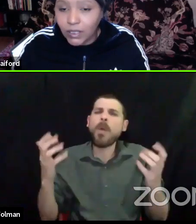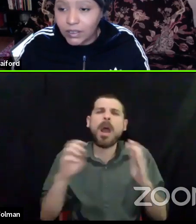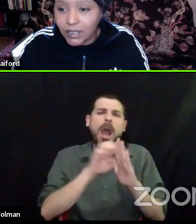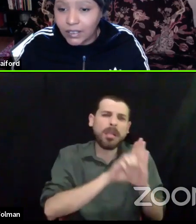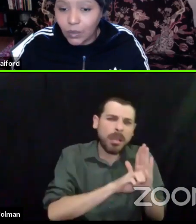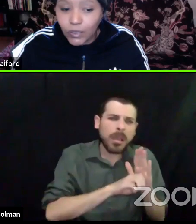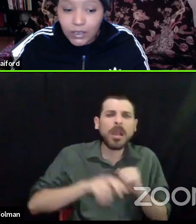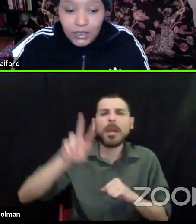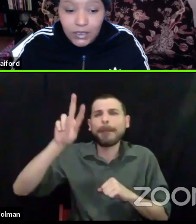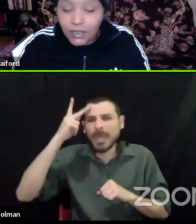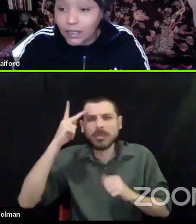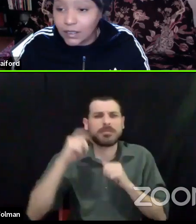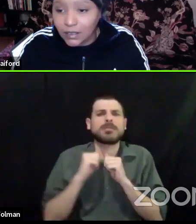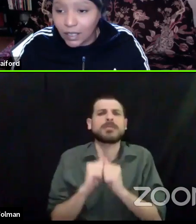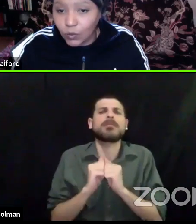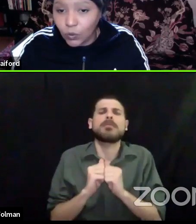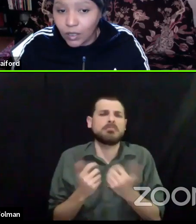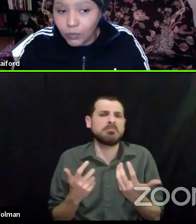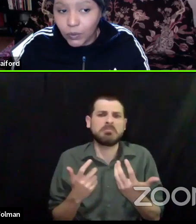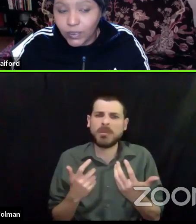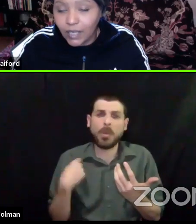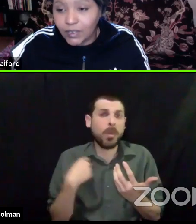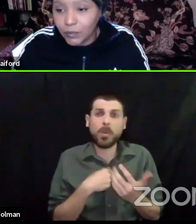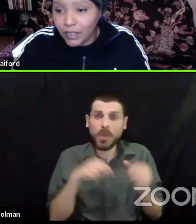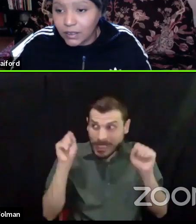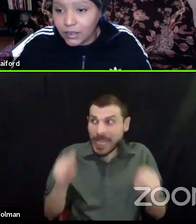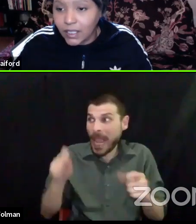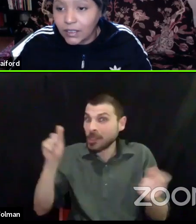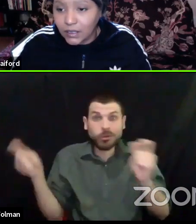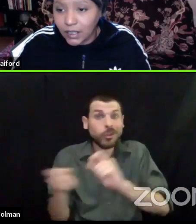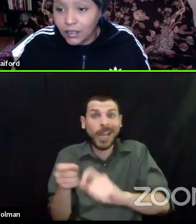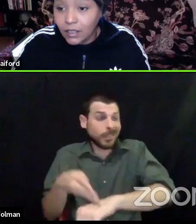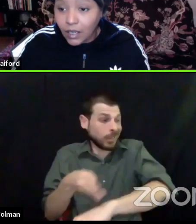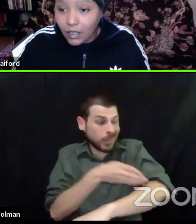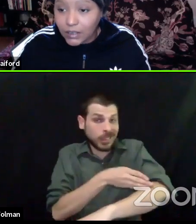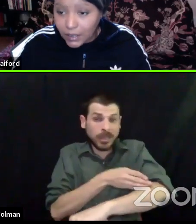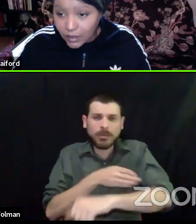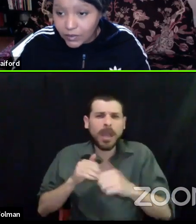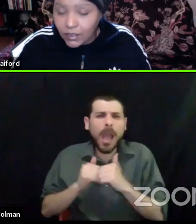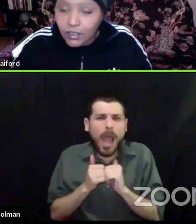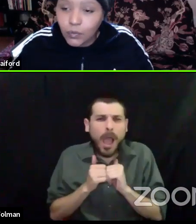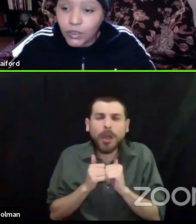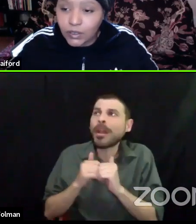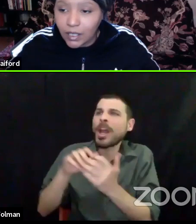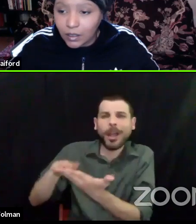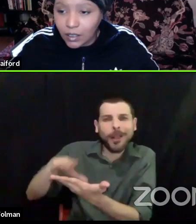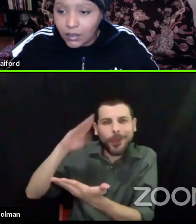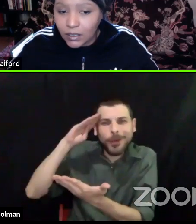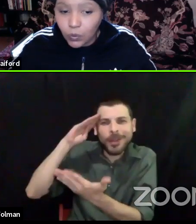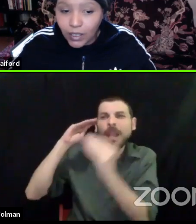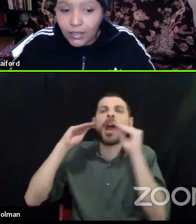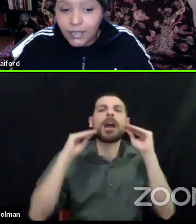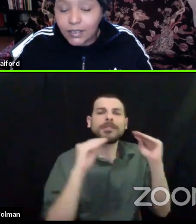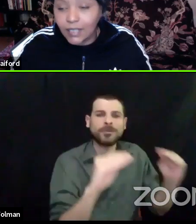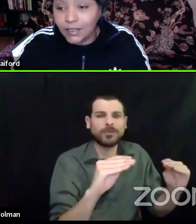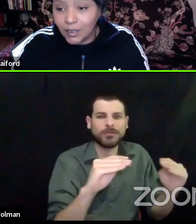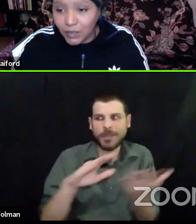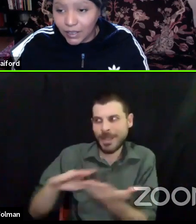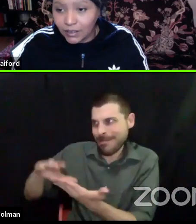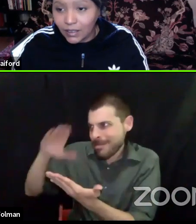people to understand that we can change anything we want, but we have to manage to educate ourselves and our community at large in a way that's